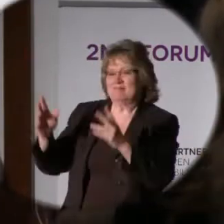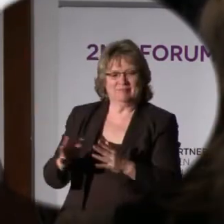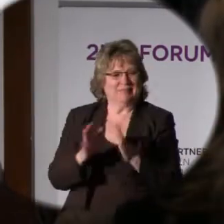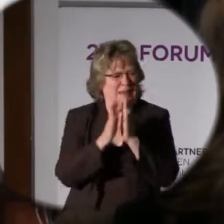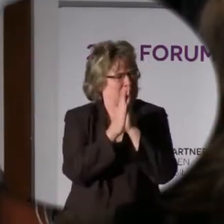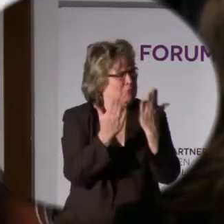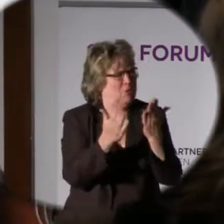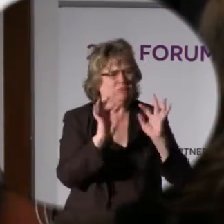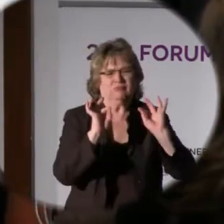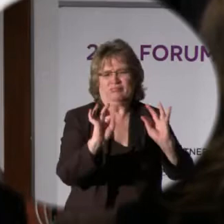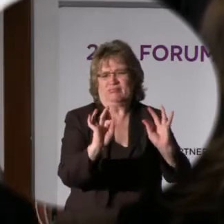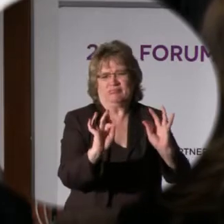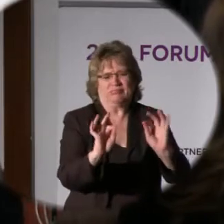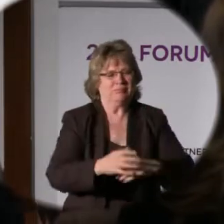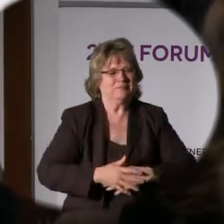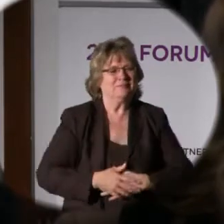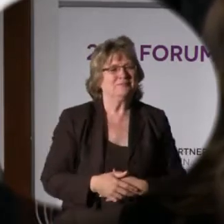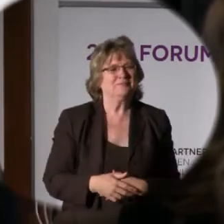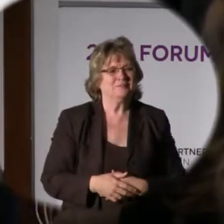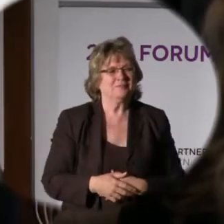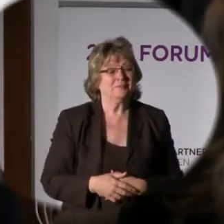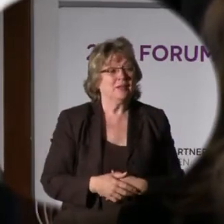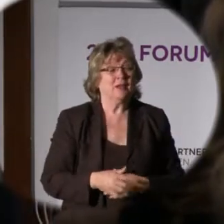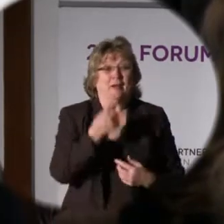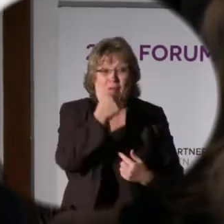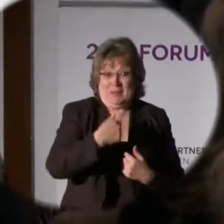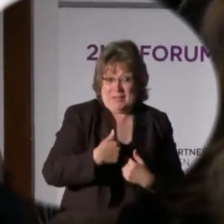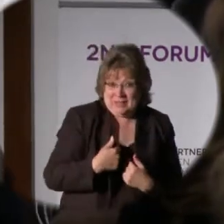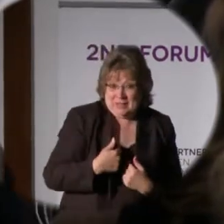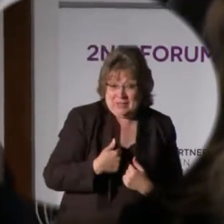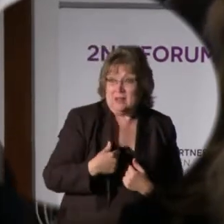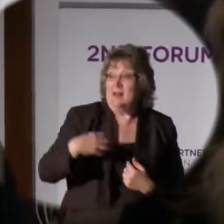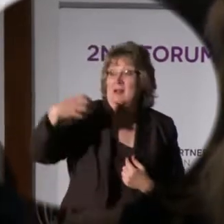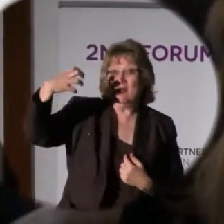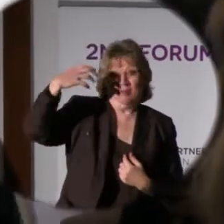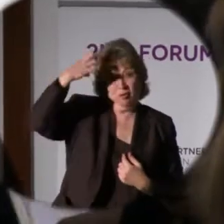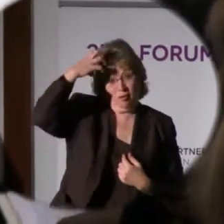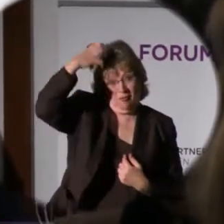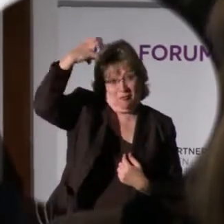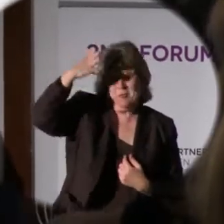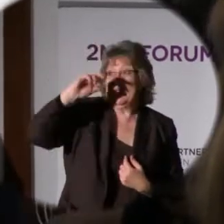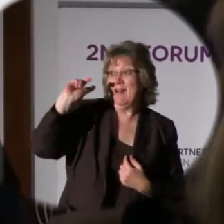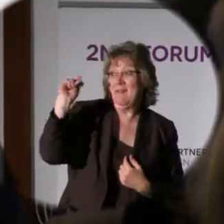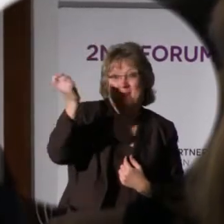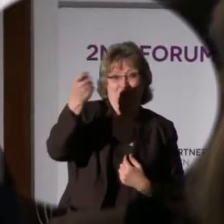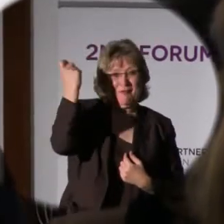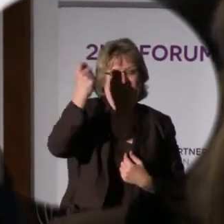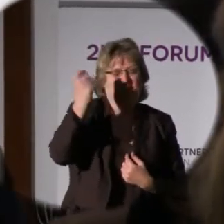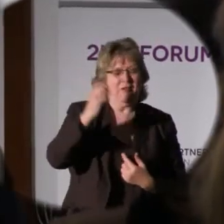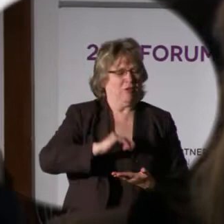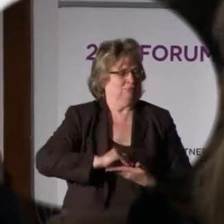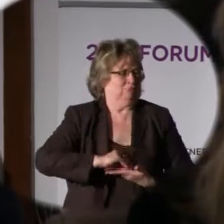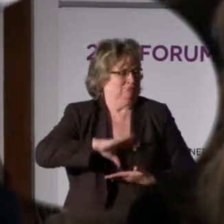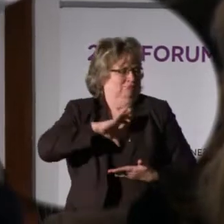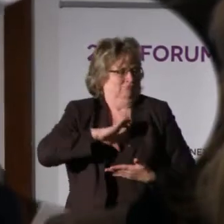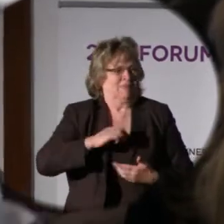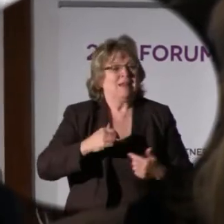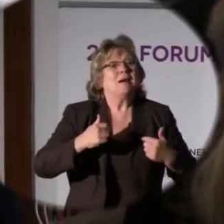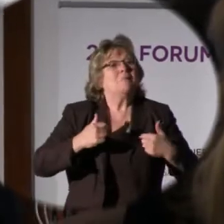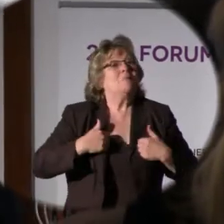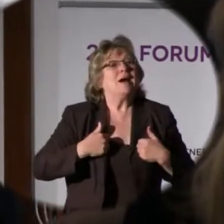to my government as well. Ladies and gentlemen, I come from Africa,